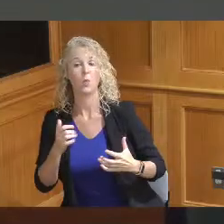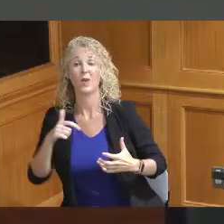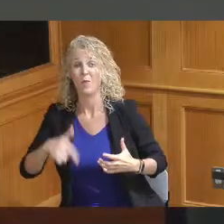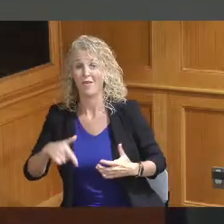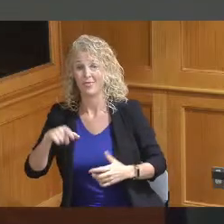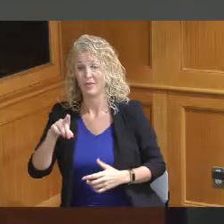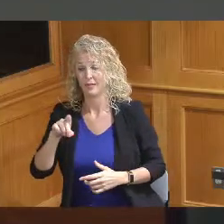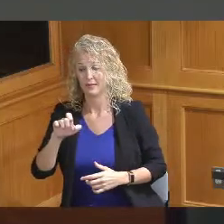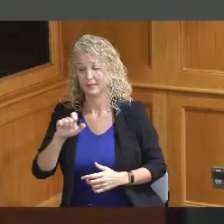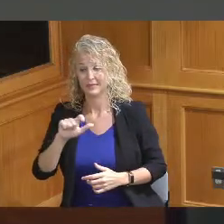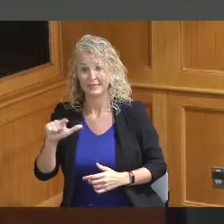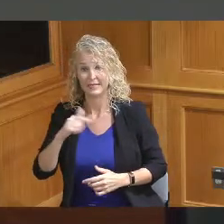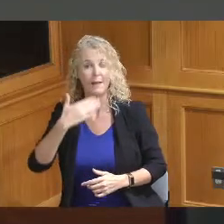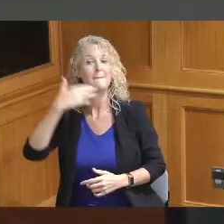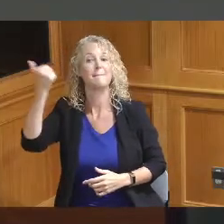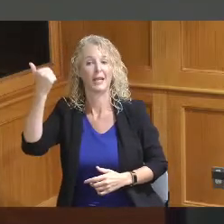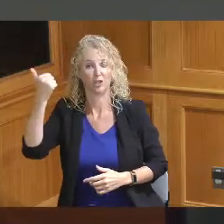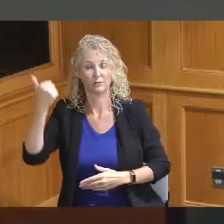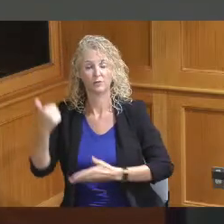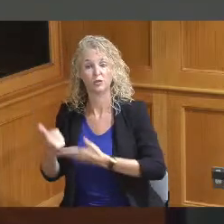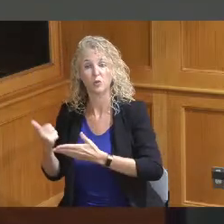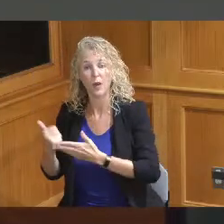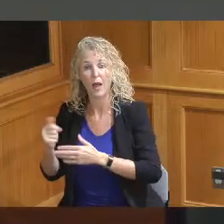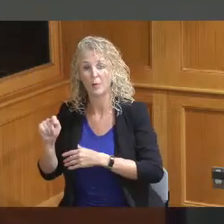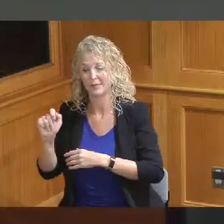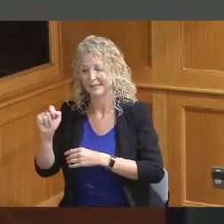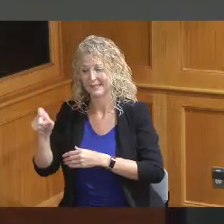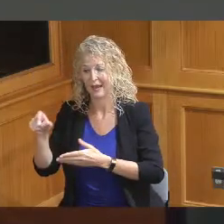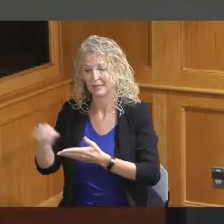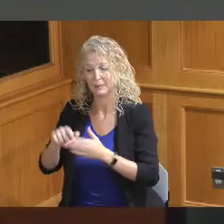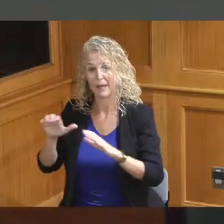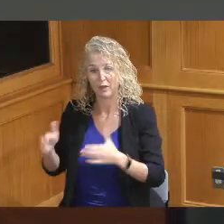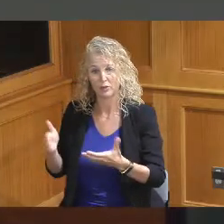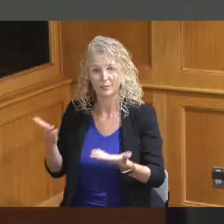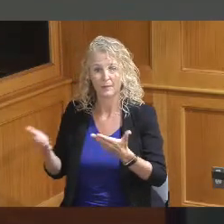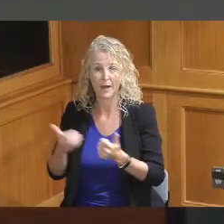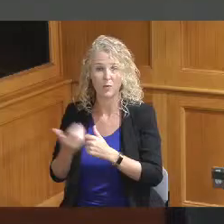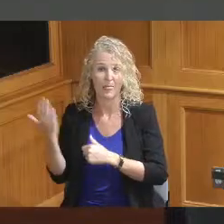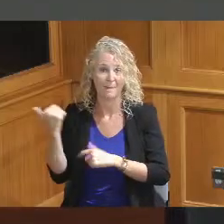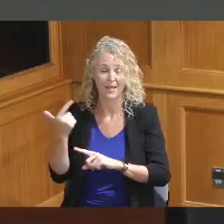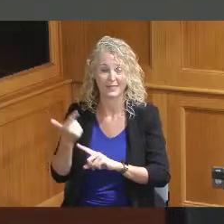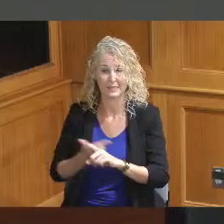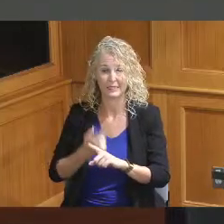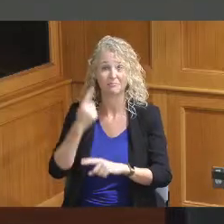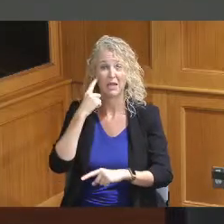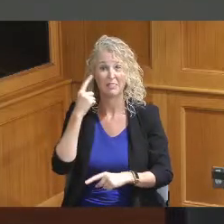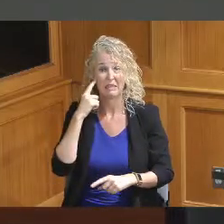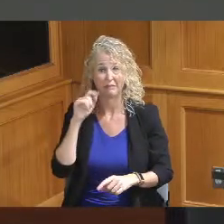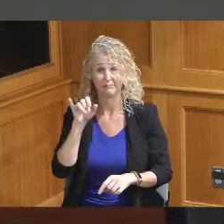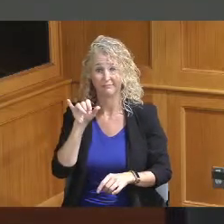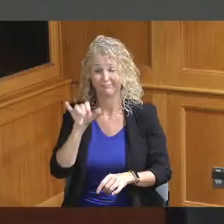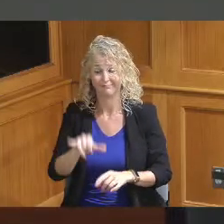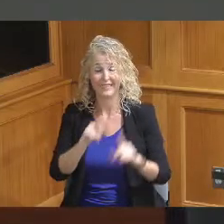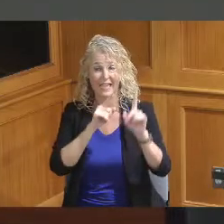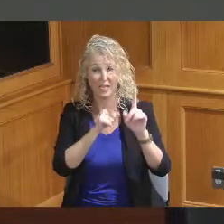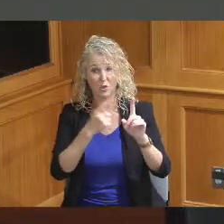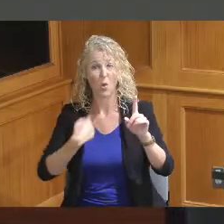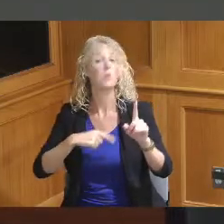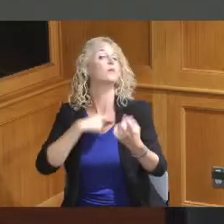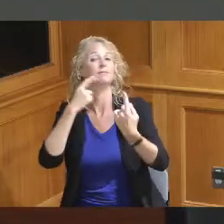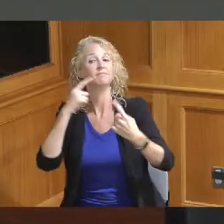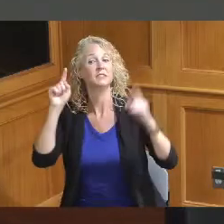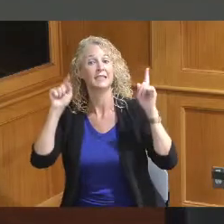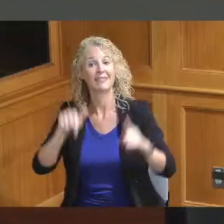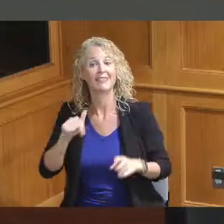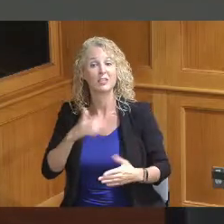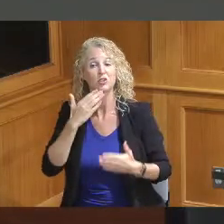deal for the taxpayers of this community than what currently exists. I think we've succeeded in providing the board that